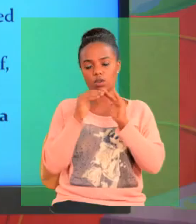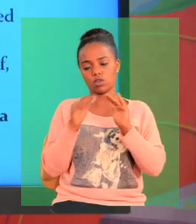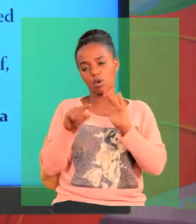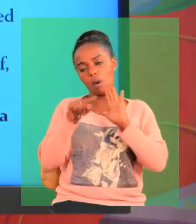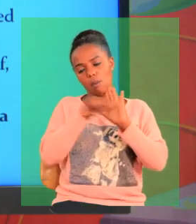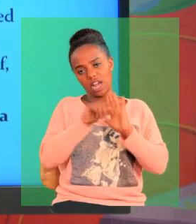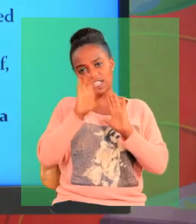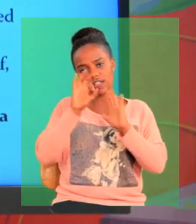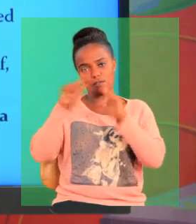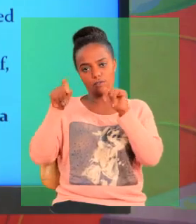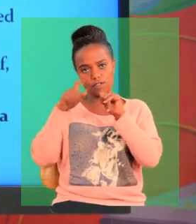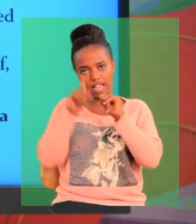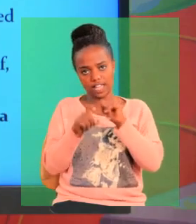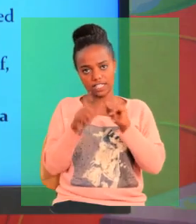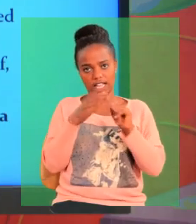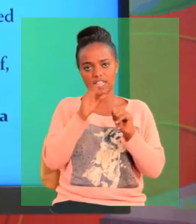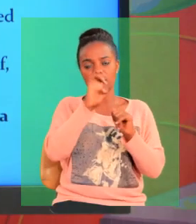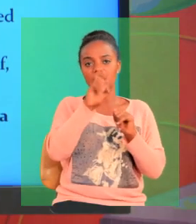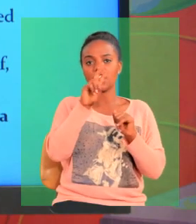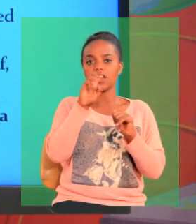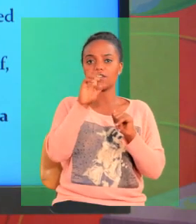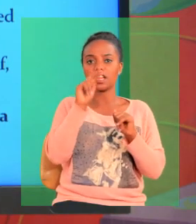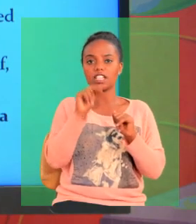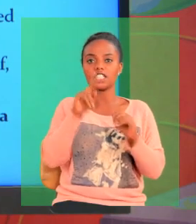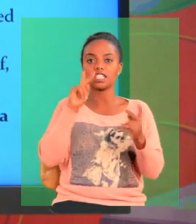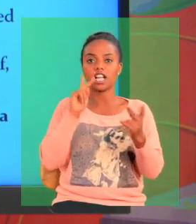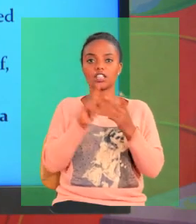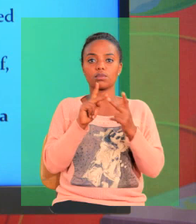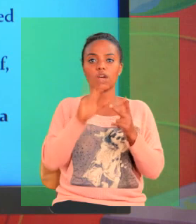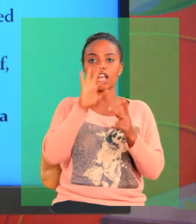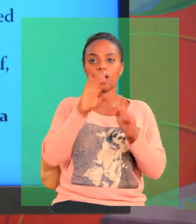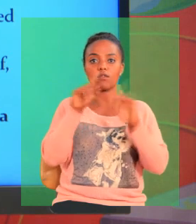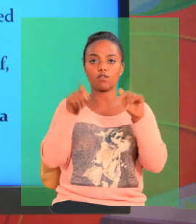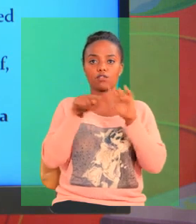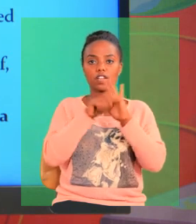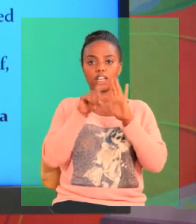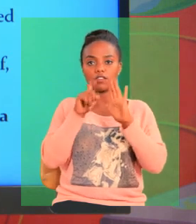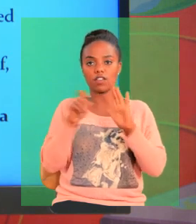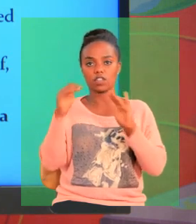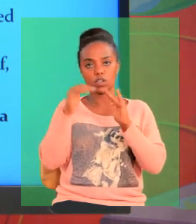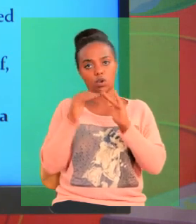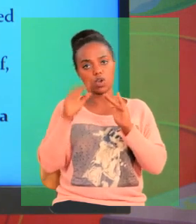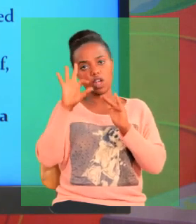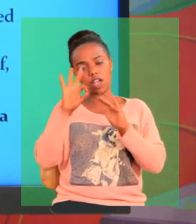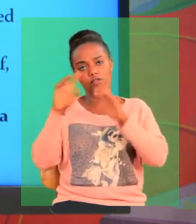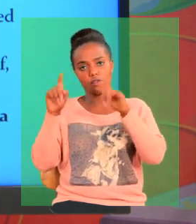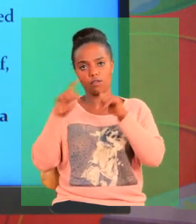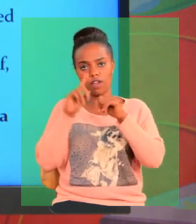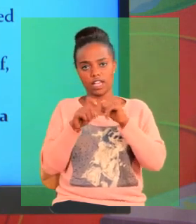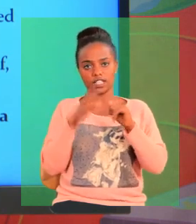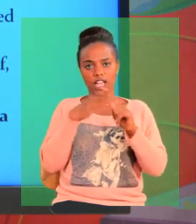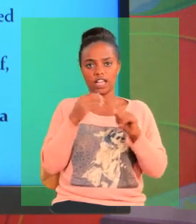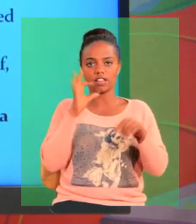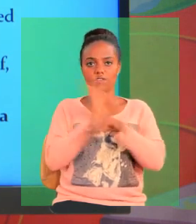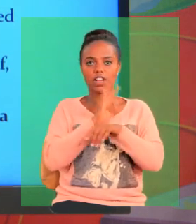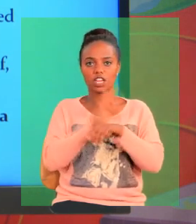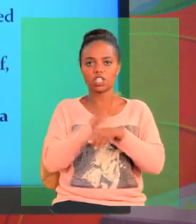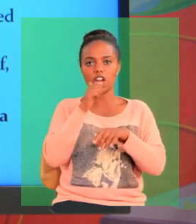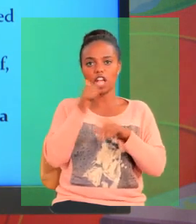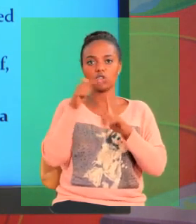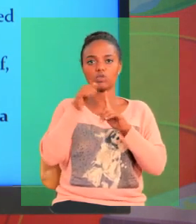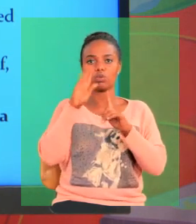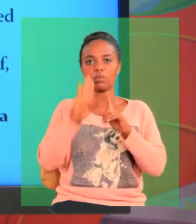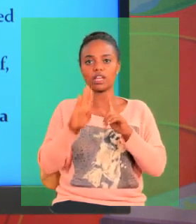of f of x. It is even if satisfies f of negative x equals to f of x. And the function from A to B is said to